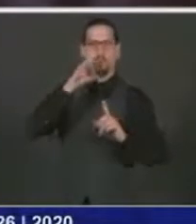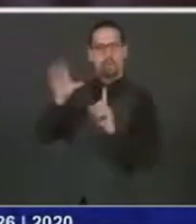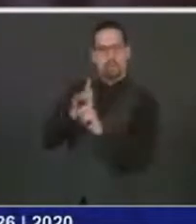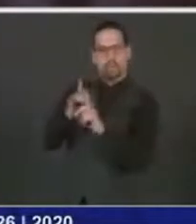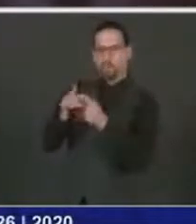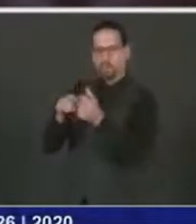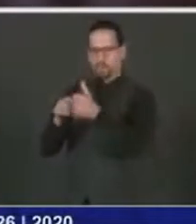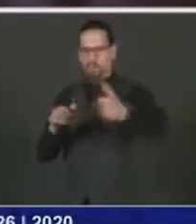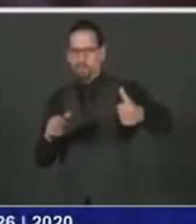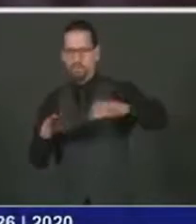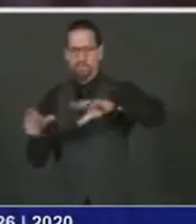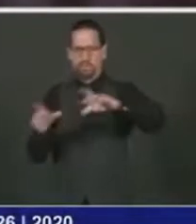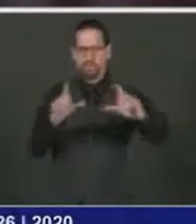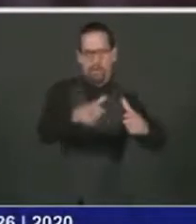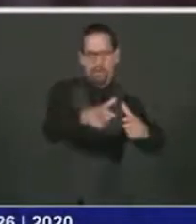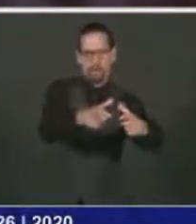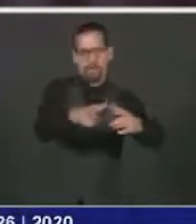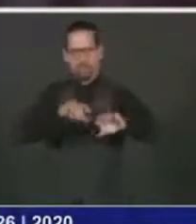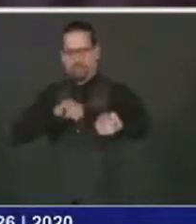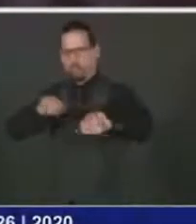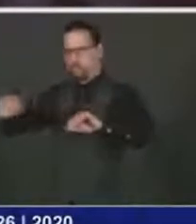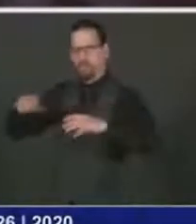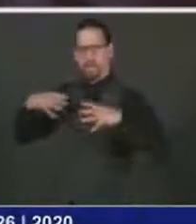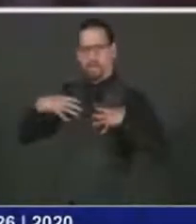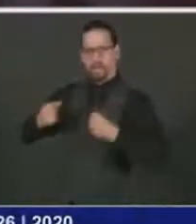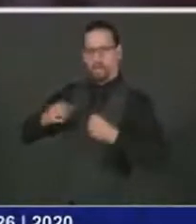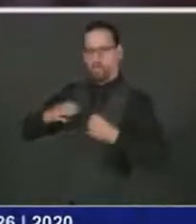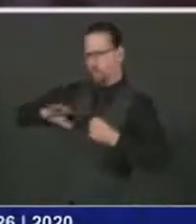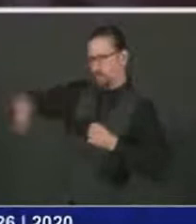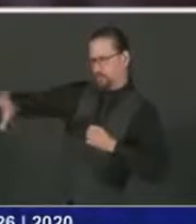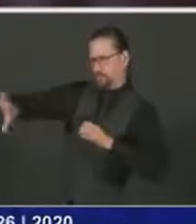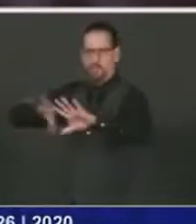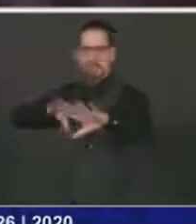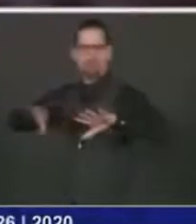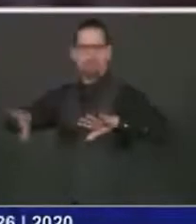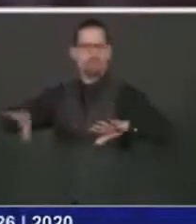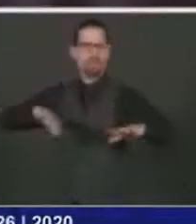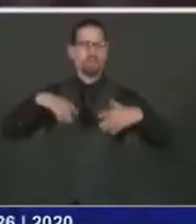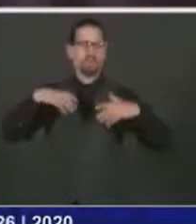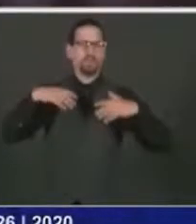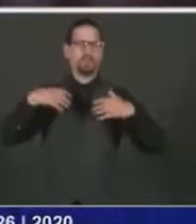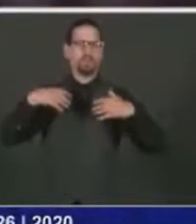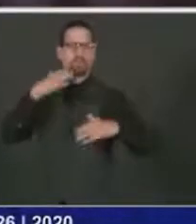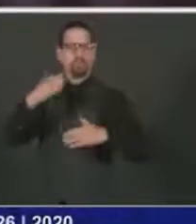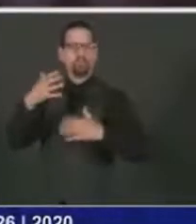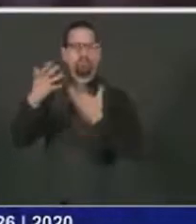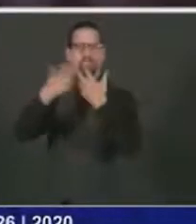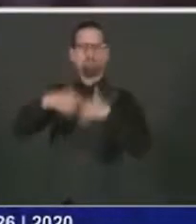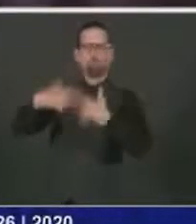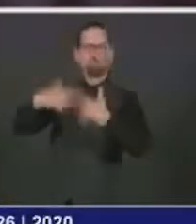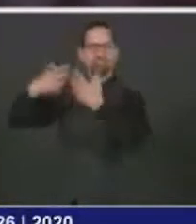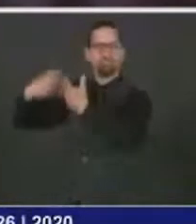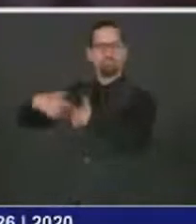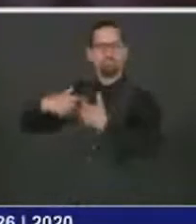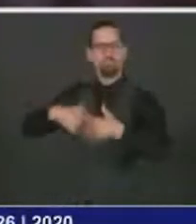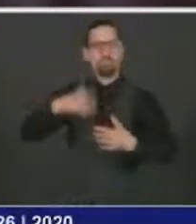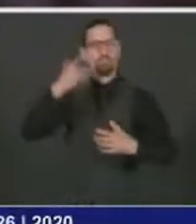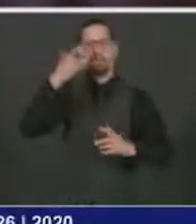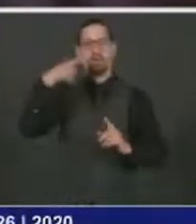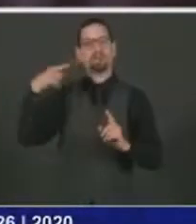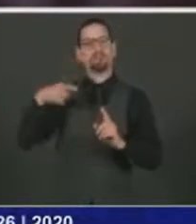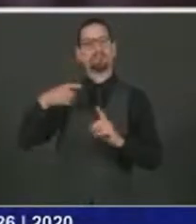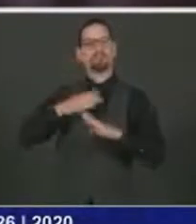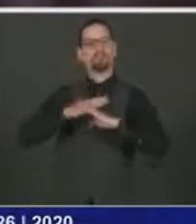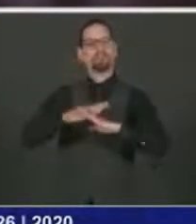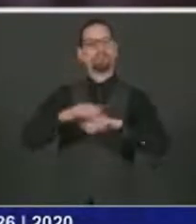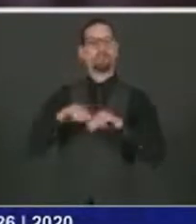are separated from those who were COVID negative as a way to stop the spread. And that was